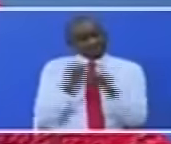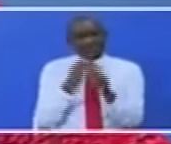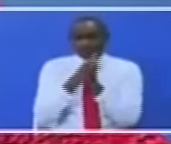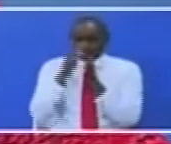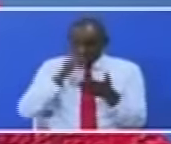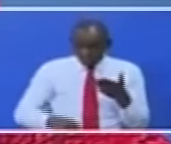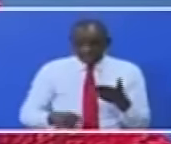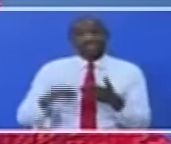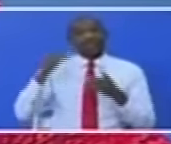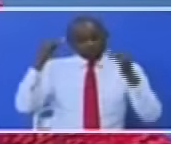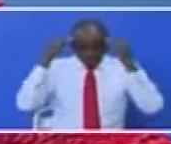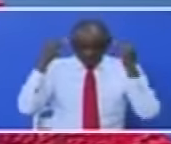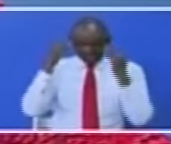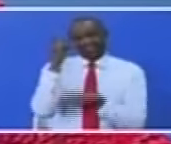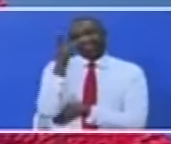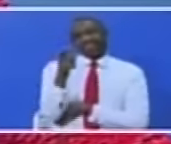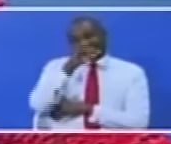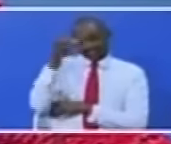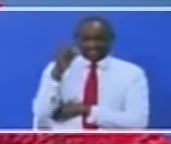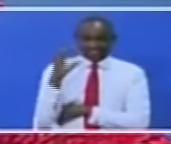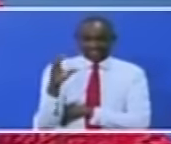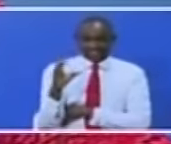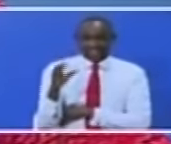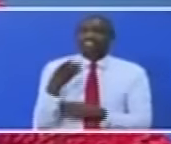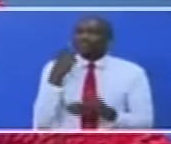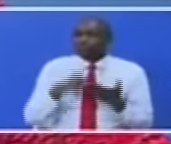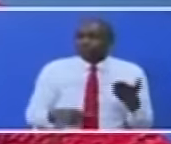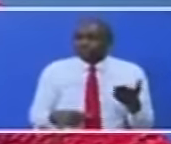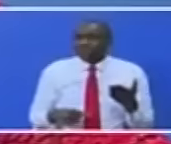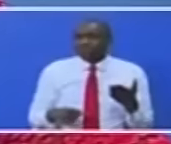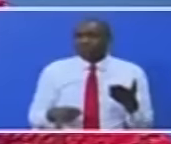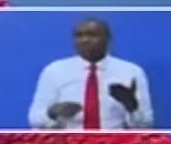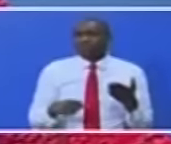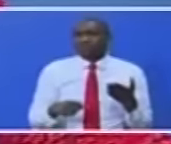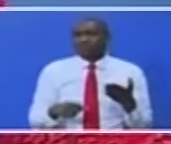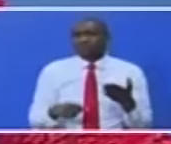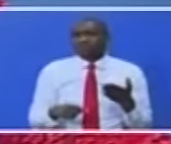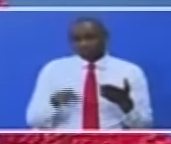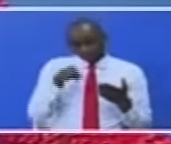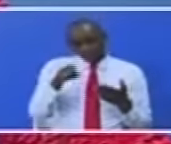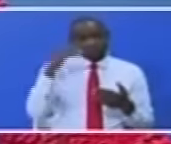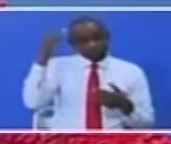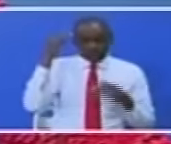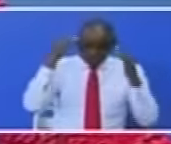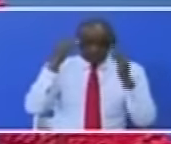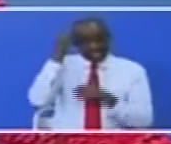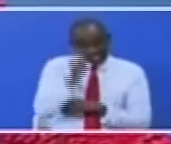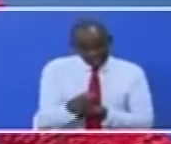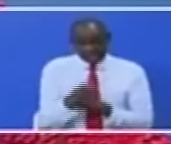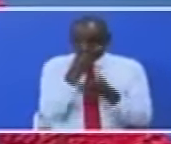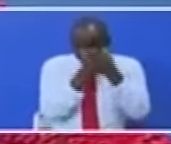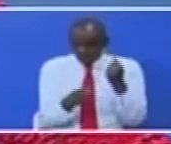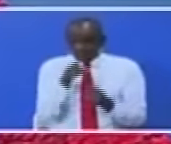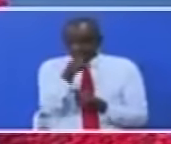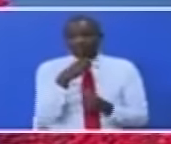And this is at the Judiciary once again, which will be on the spot as lawyers engage in the fate of the Supreme Court judges Kalpana, Rawal